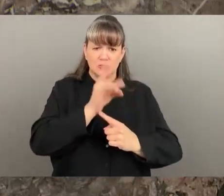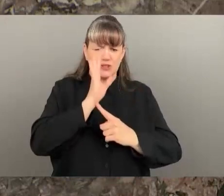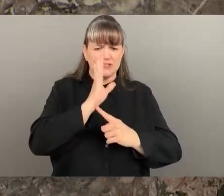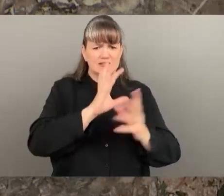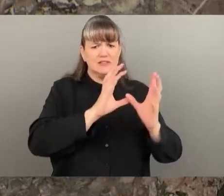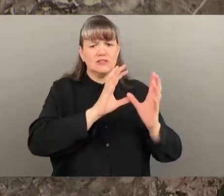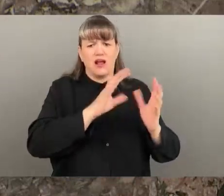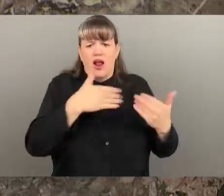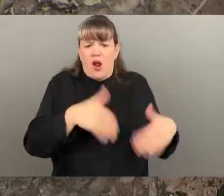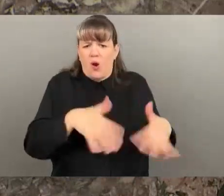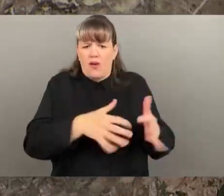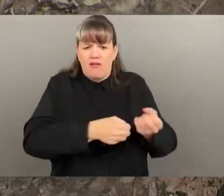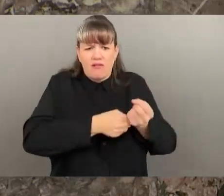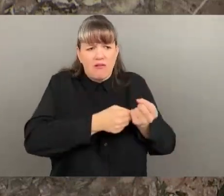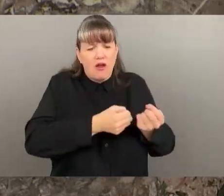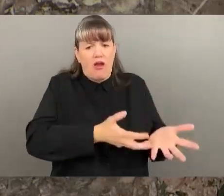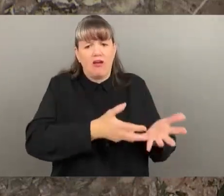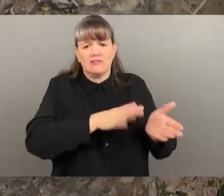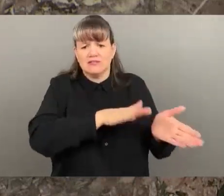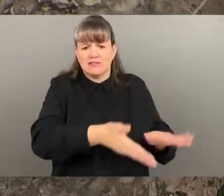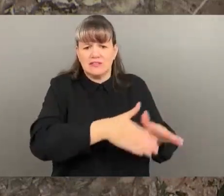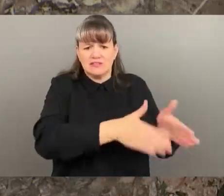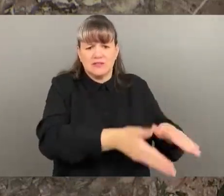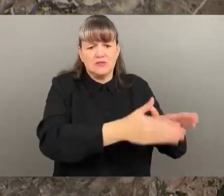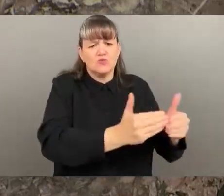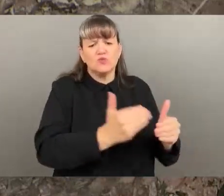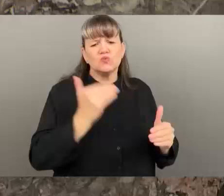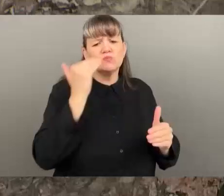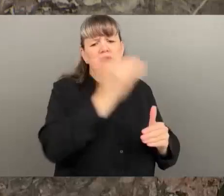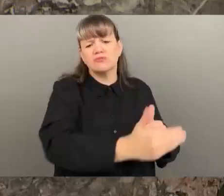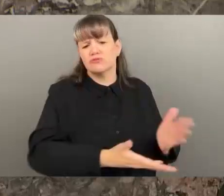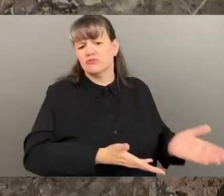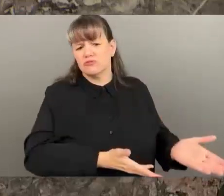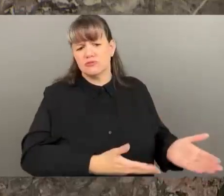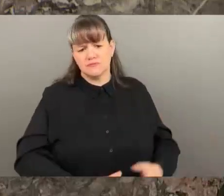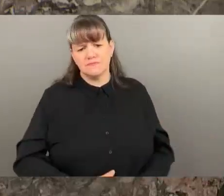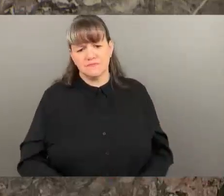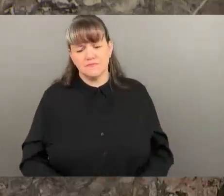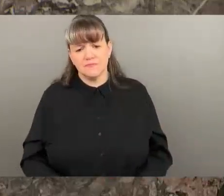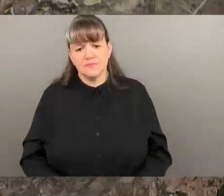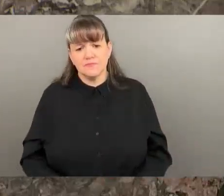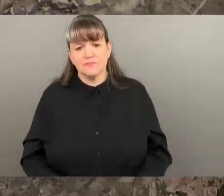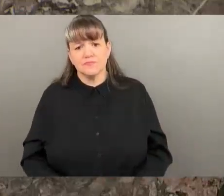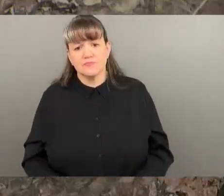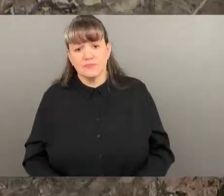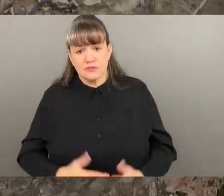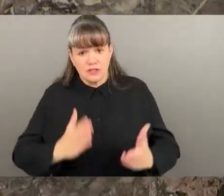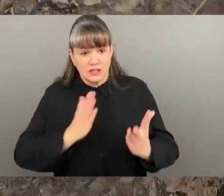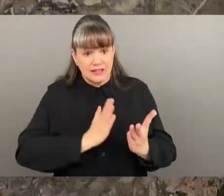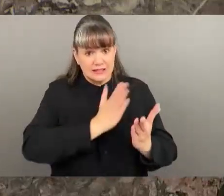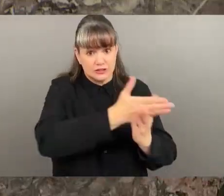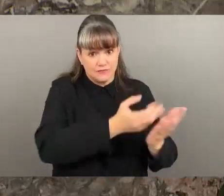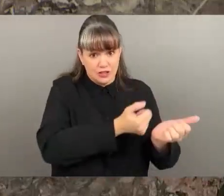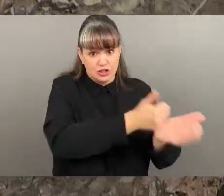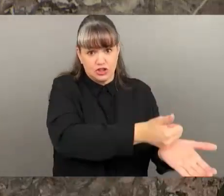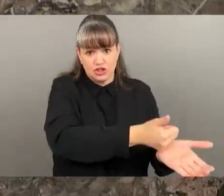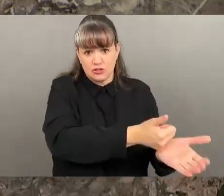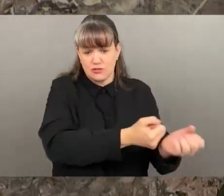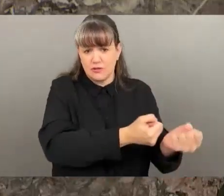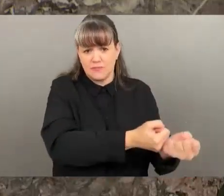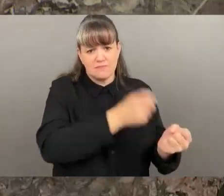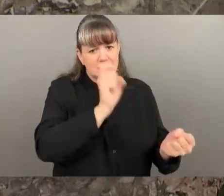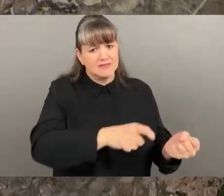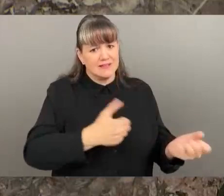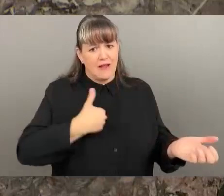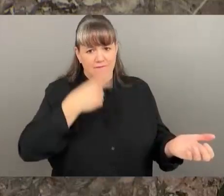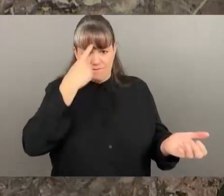to help people facing these crises. Mr. Speaker, this government understands that involuntary care is compassionate